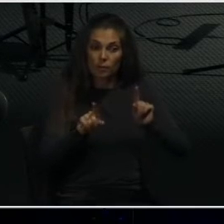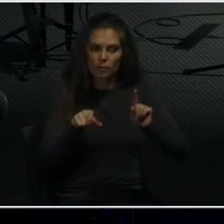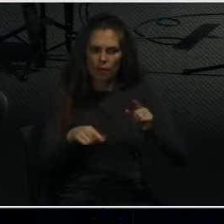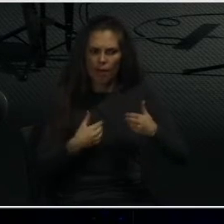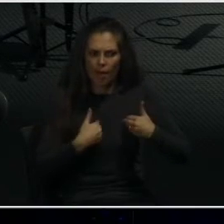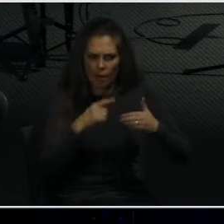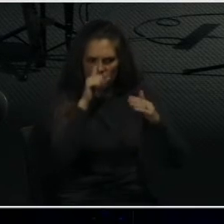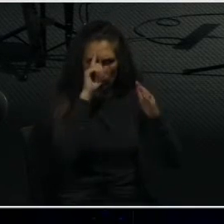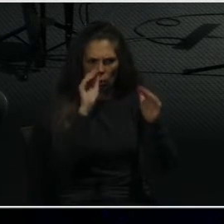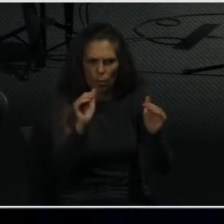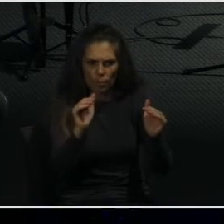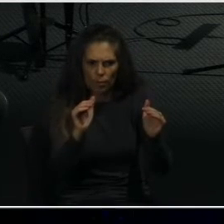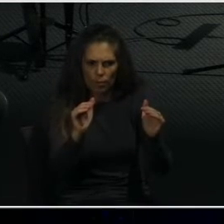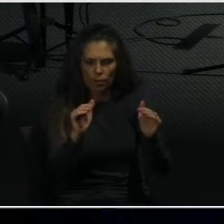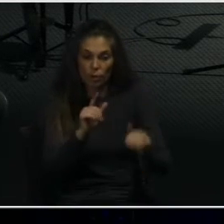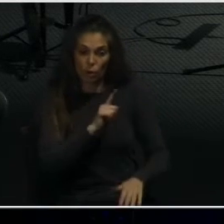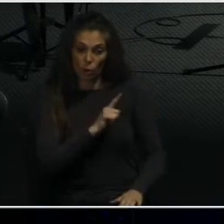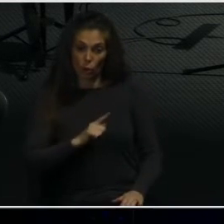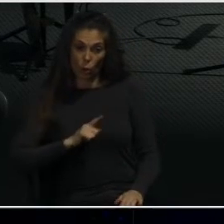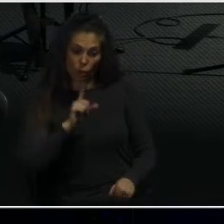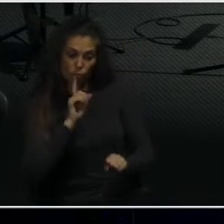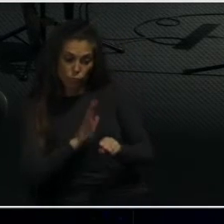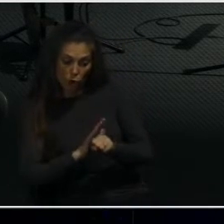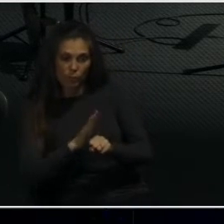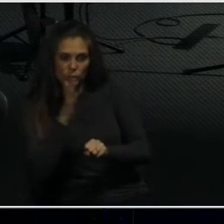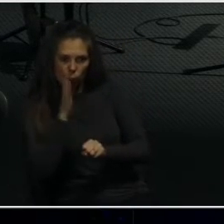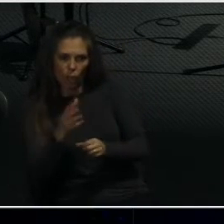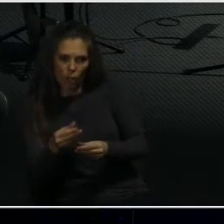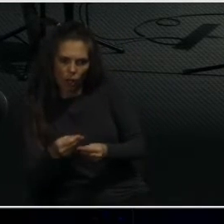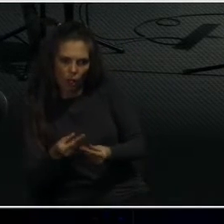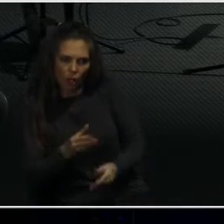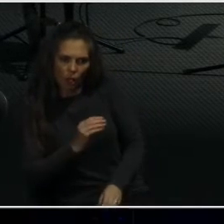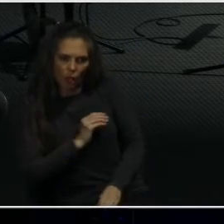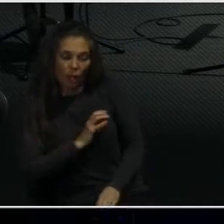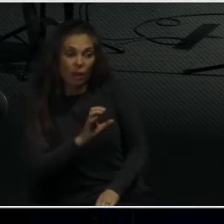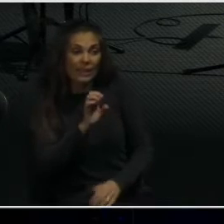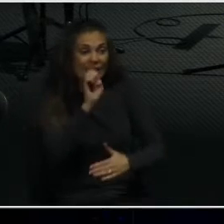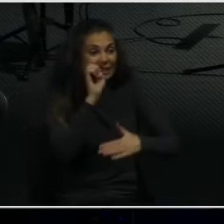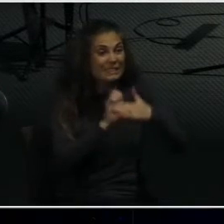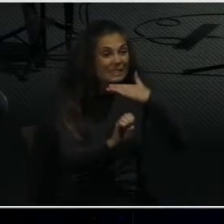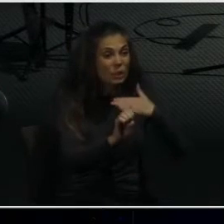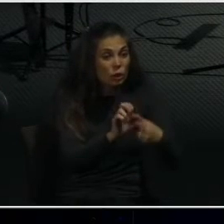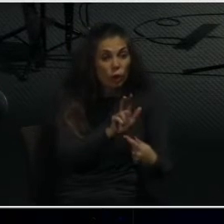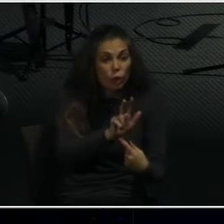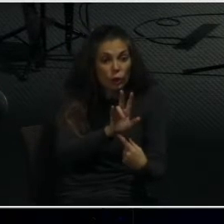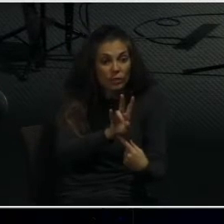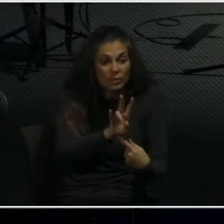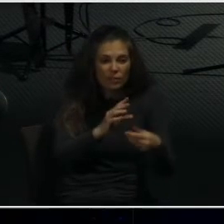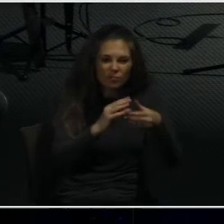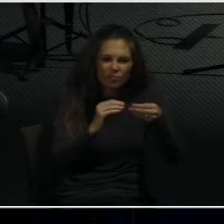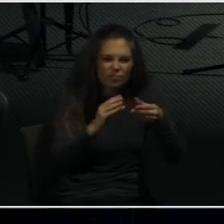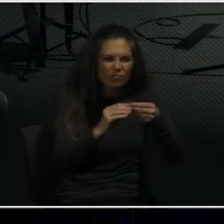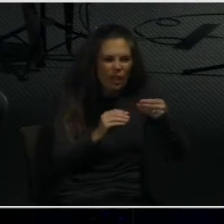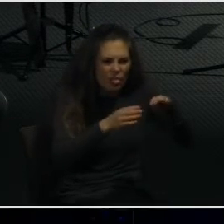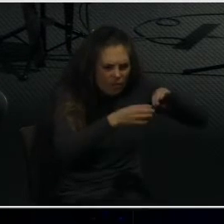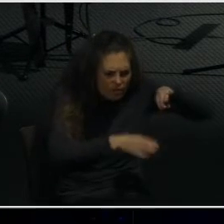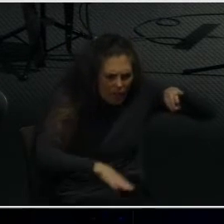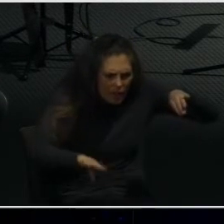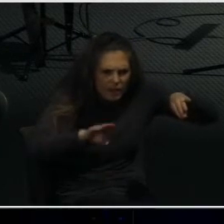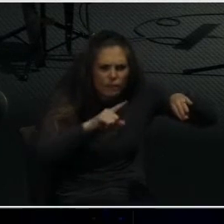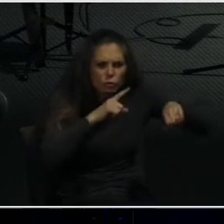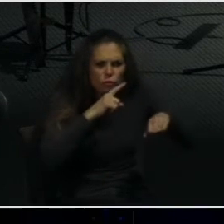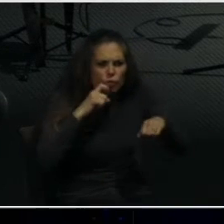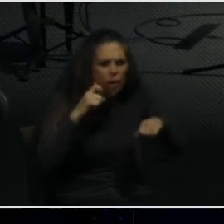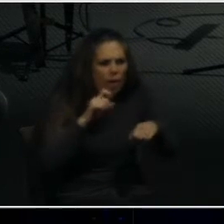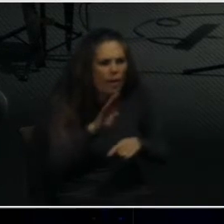like in Ezekiel 37, the vision of the valley of dry bones and those dry bones being given life to become a